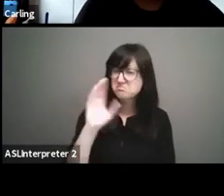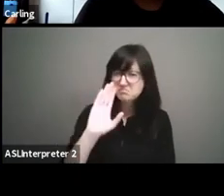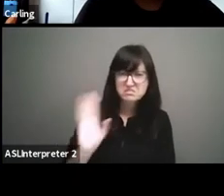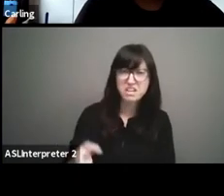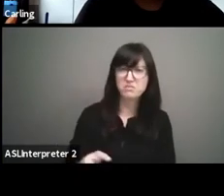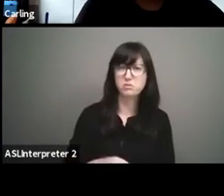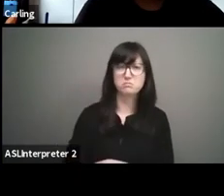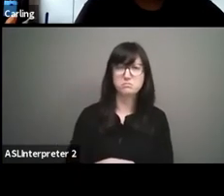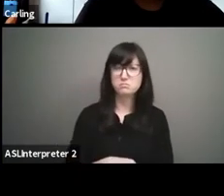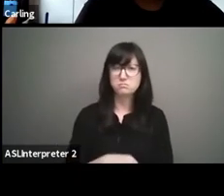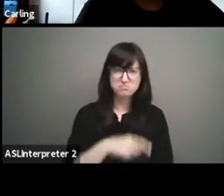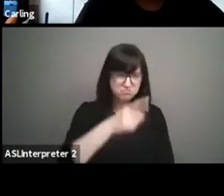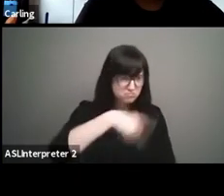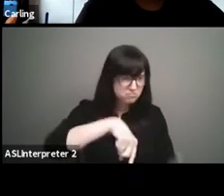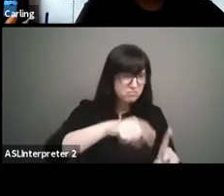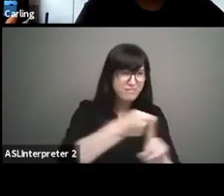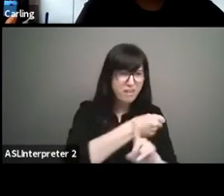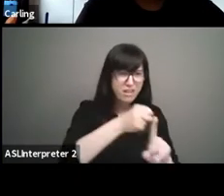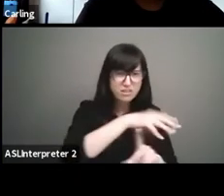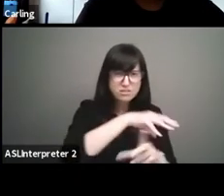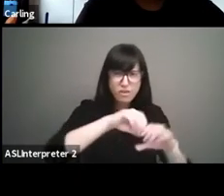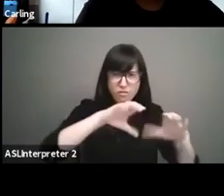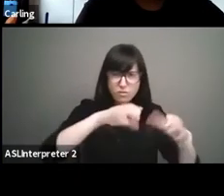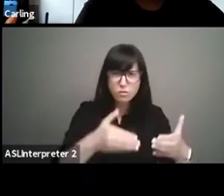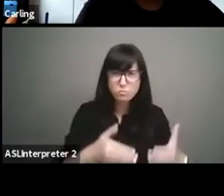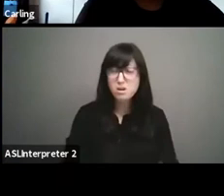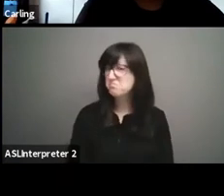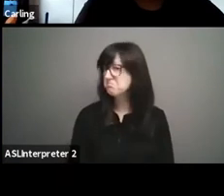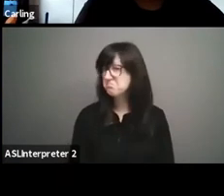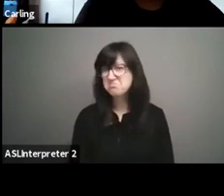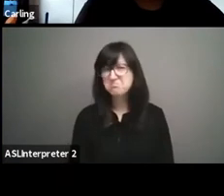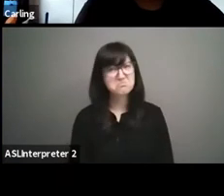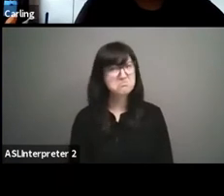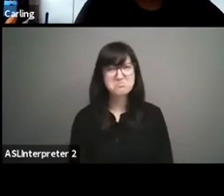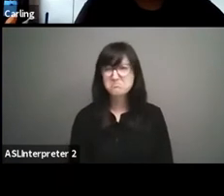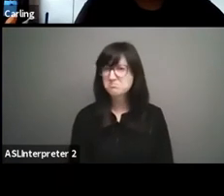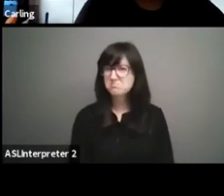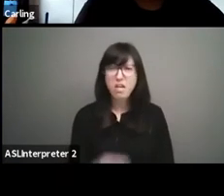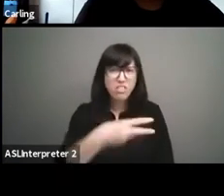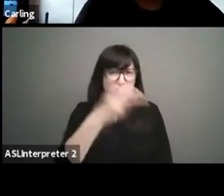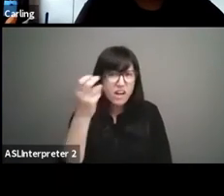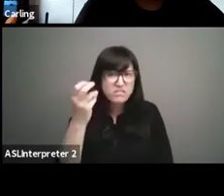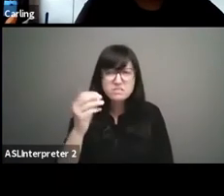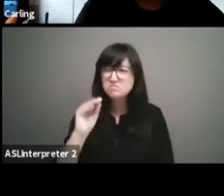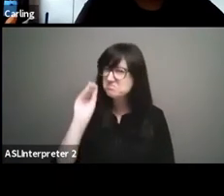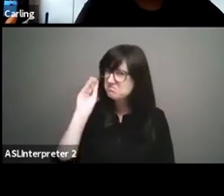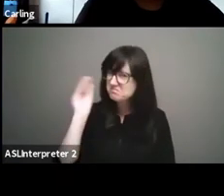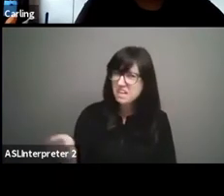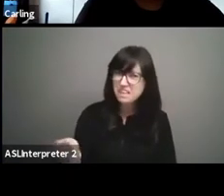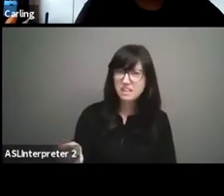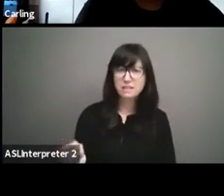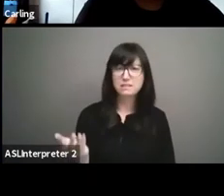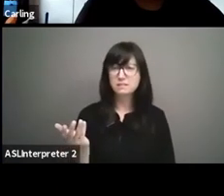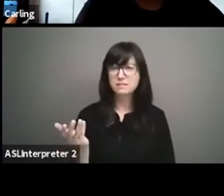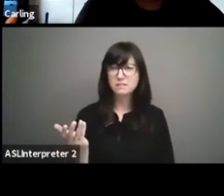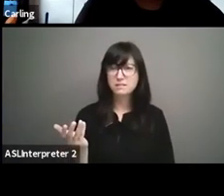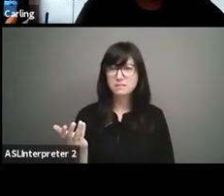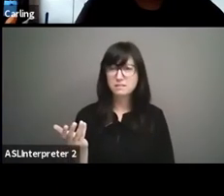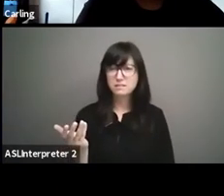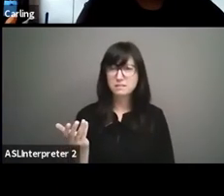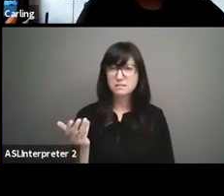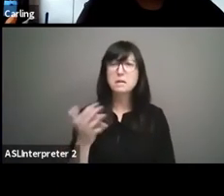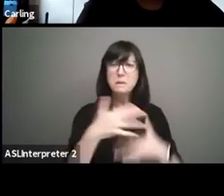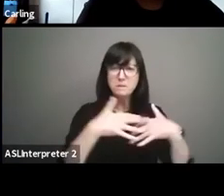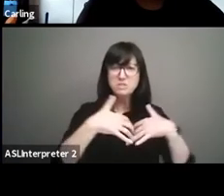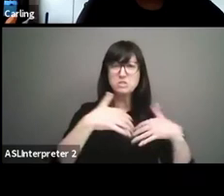We've never experienced violence within our group. We've never experienced like theft or like, you know, any of these things that Indigenous youth